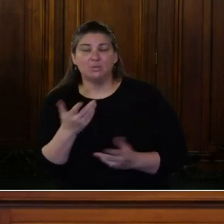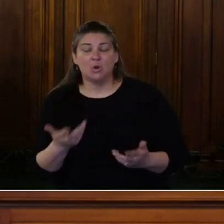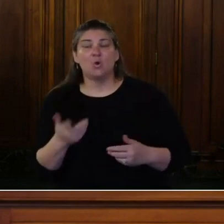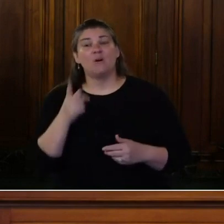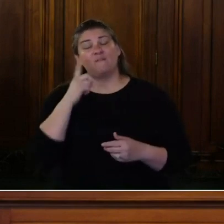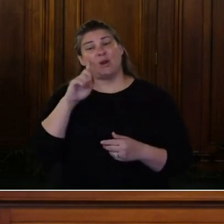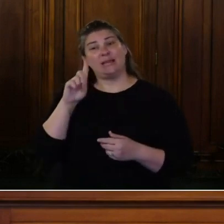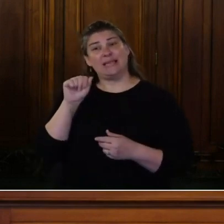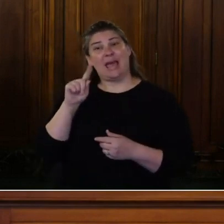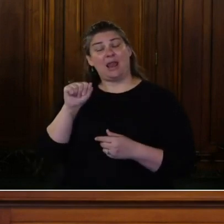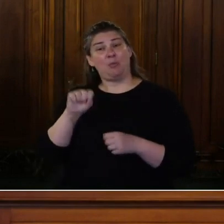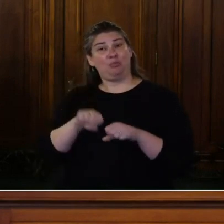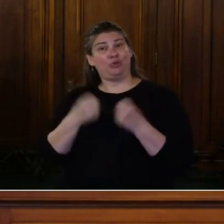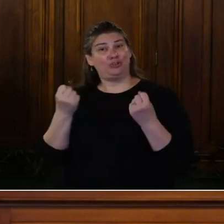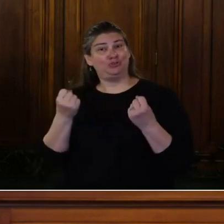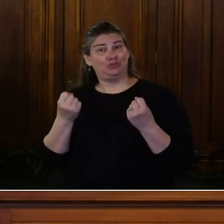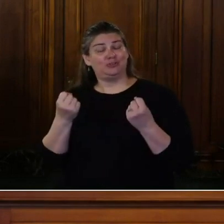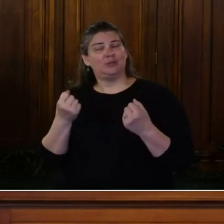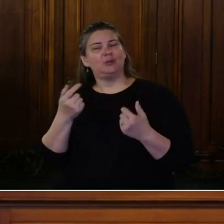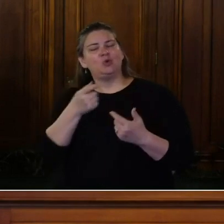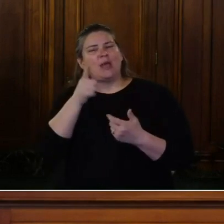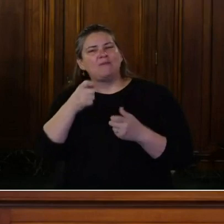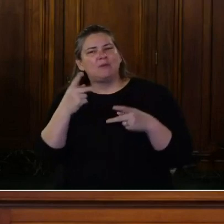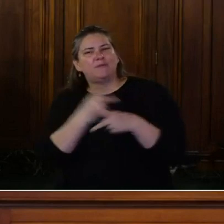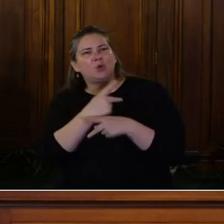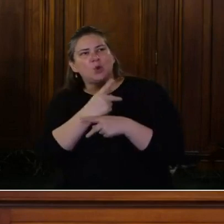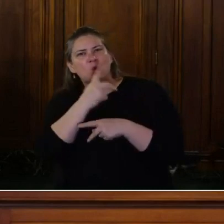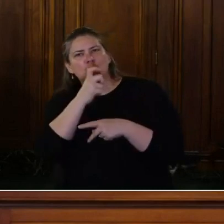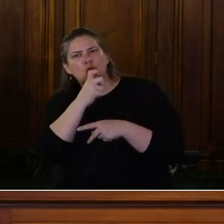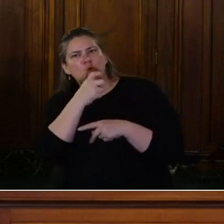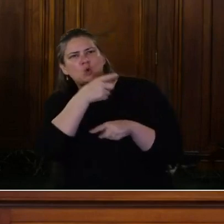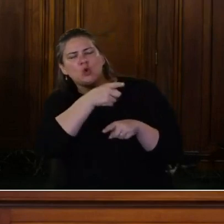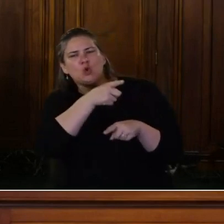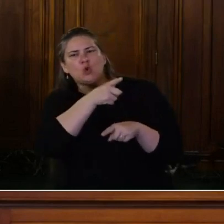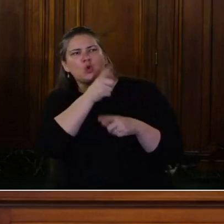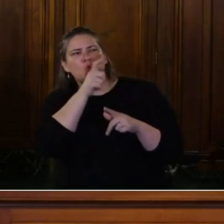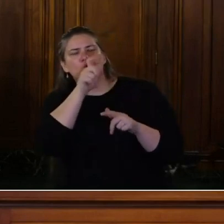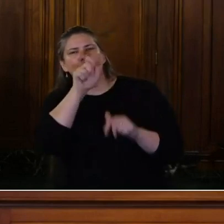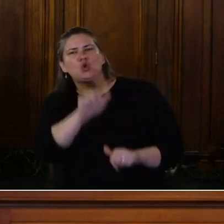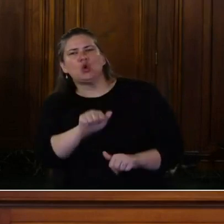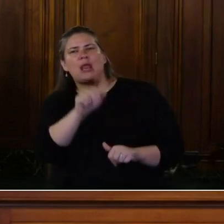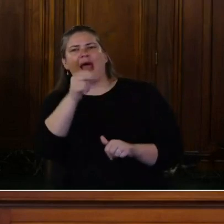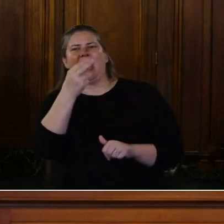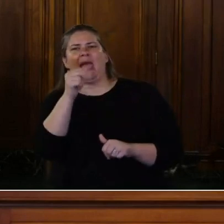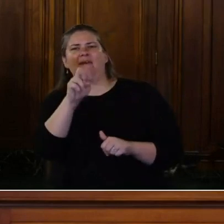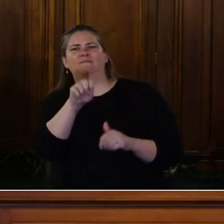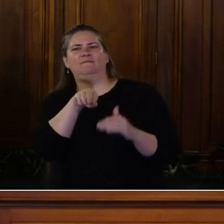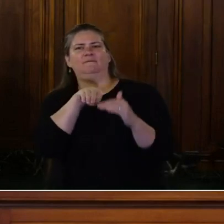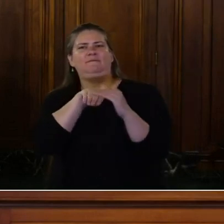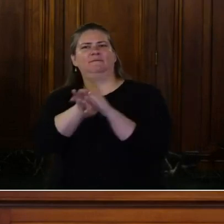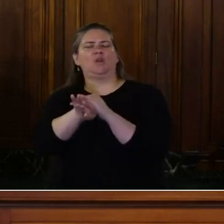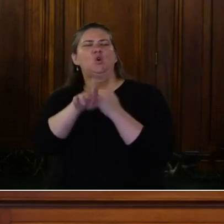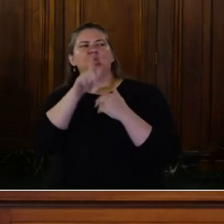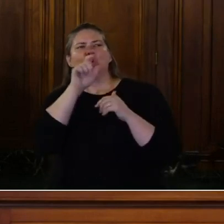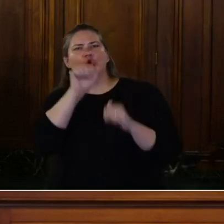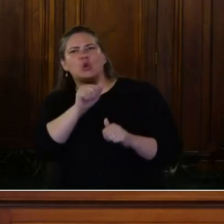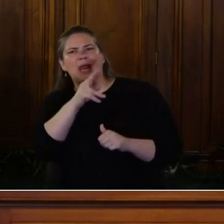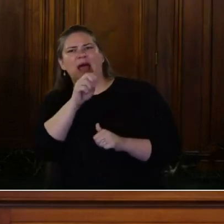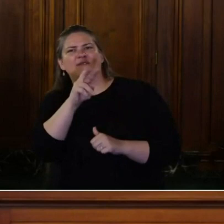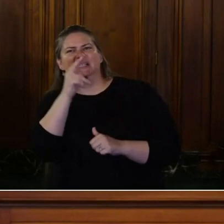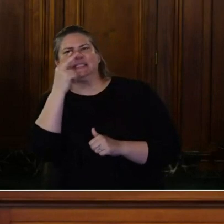data breaches is you try to figure out anybody whose data could have potentially been seen, and then you